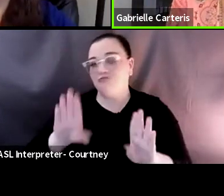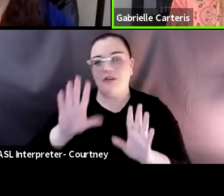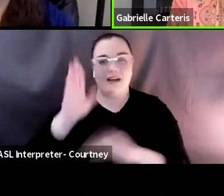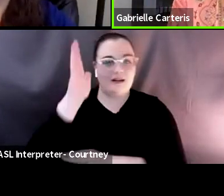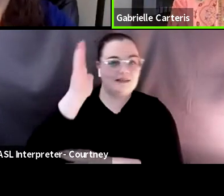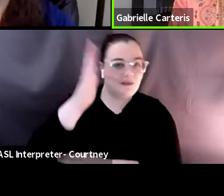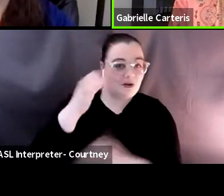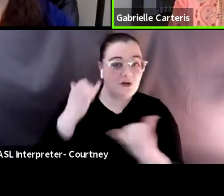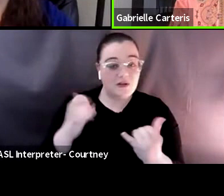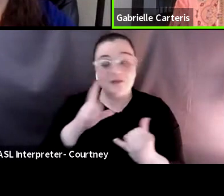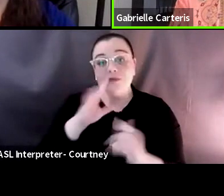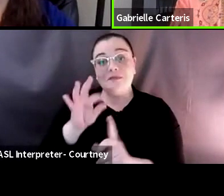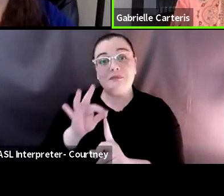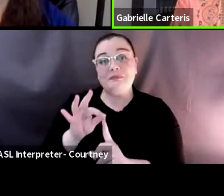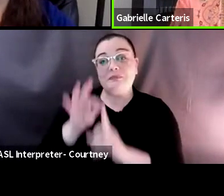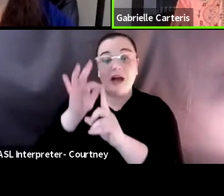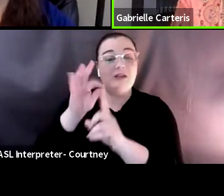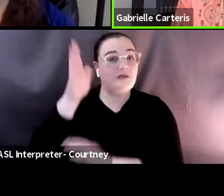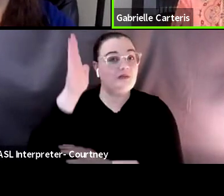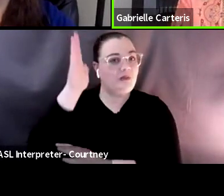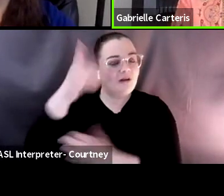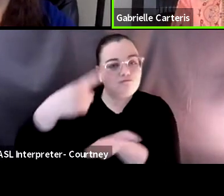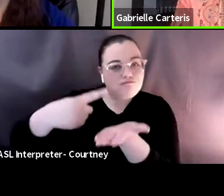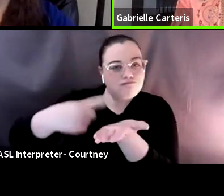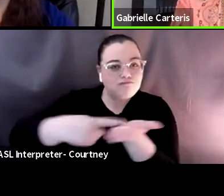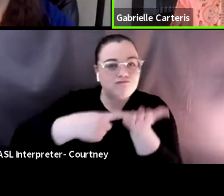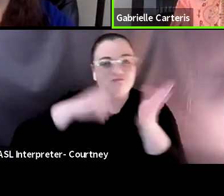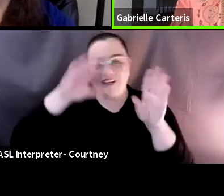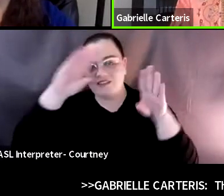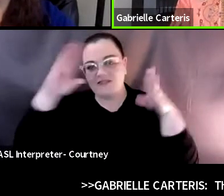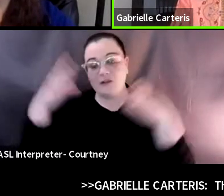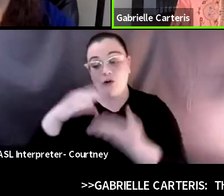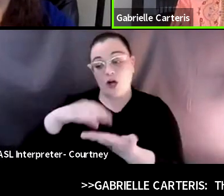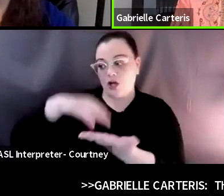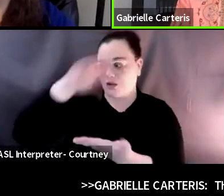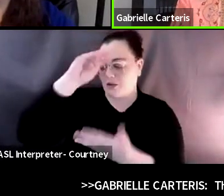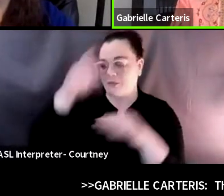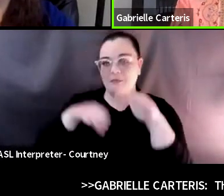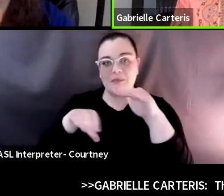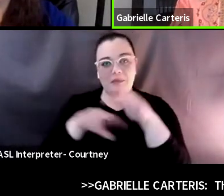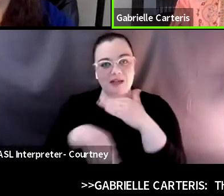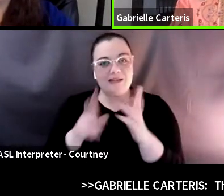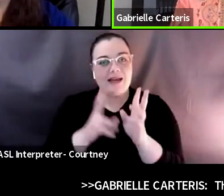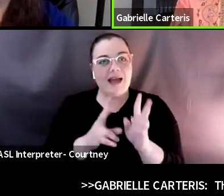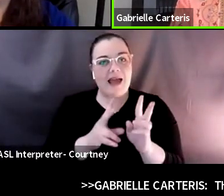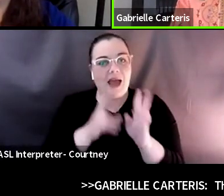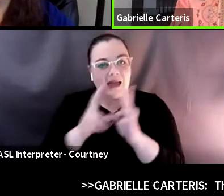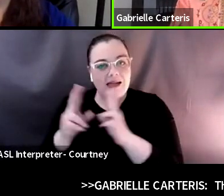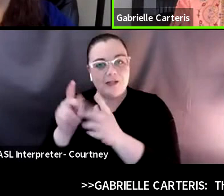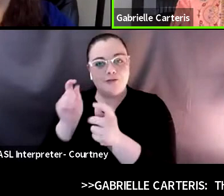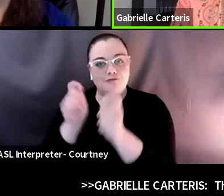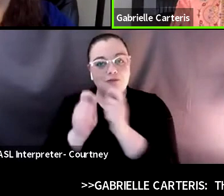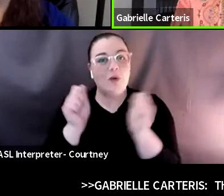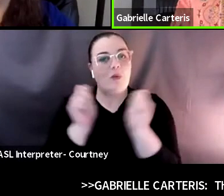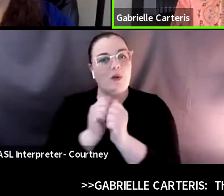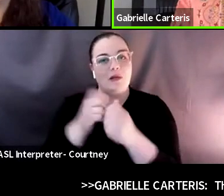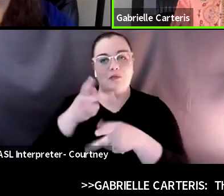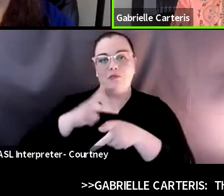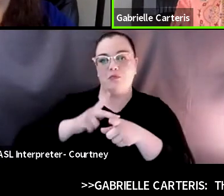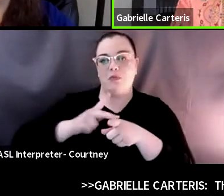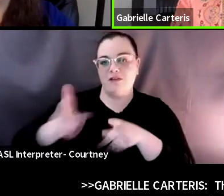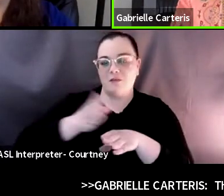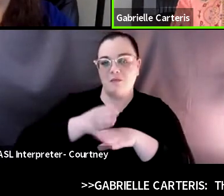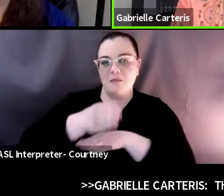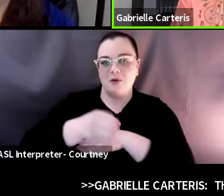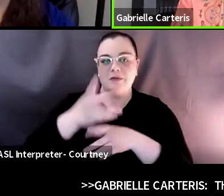doing. It's a special presentation and discussion actually focused on learning the basics of editing with the professional post-production